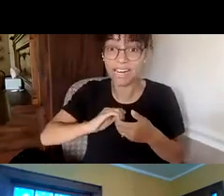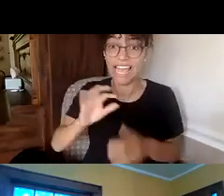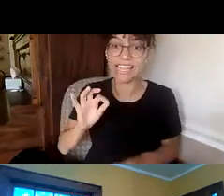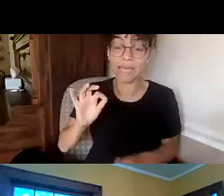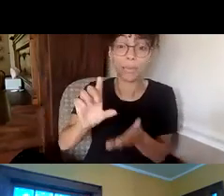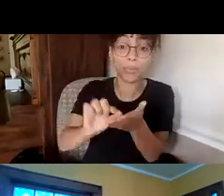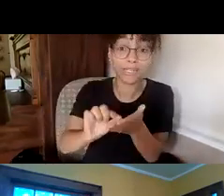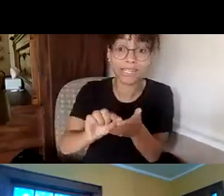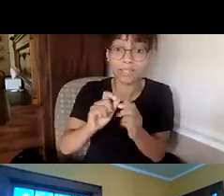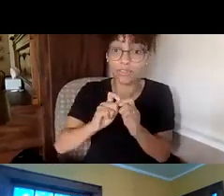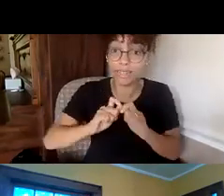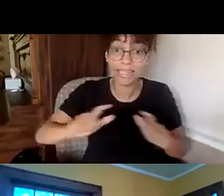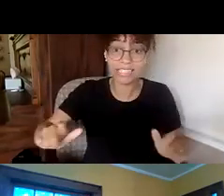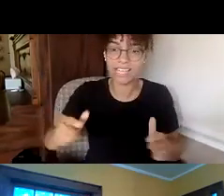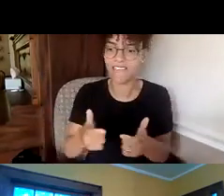insightful,